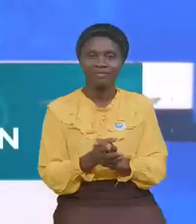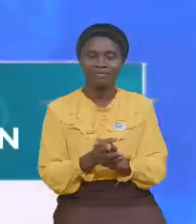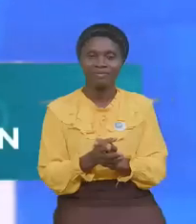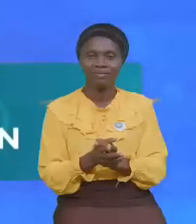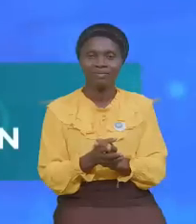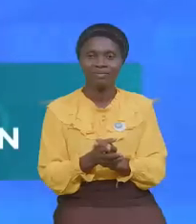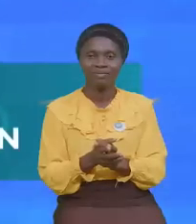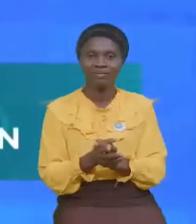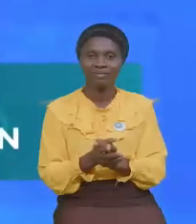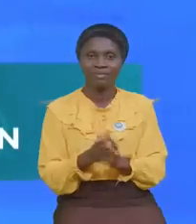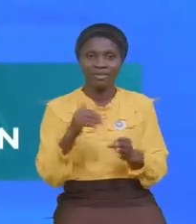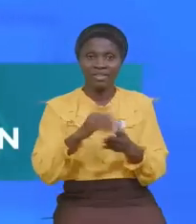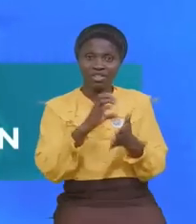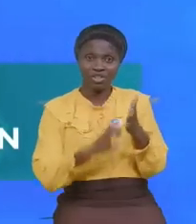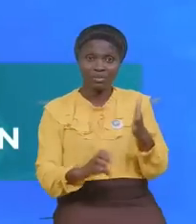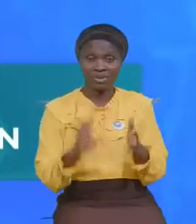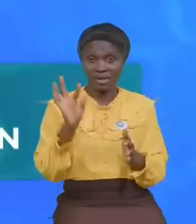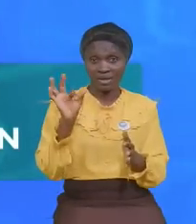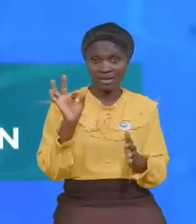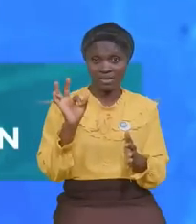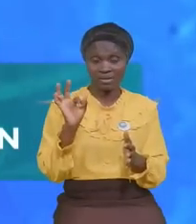Look at chapter 19 of Luke.